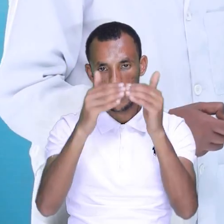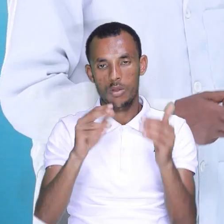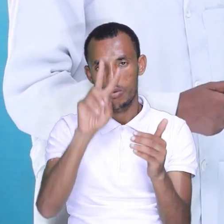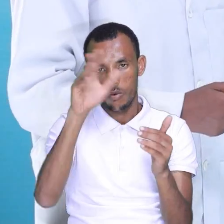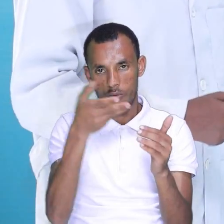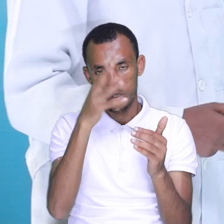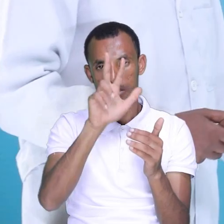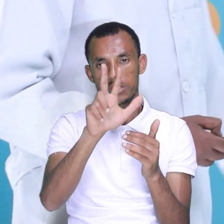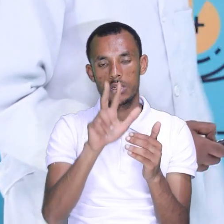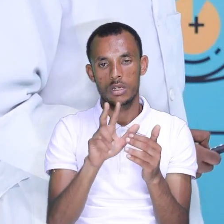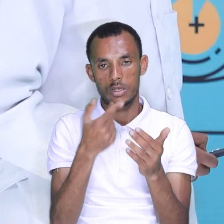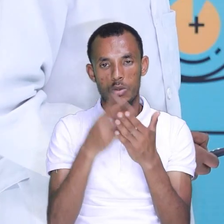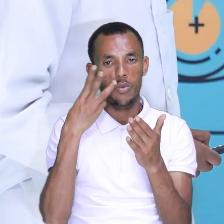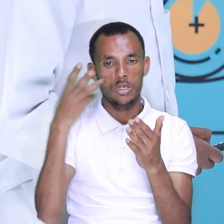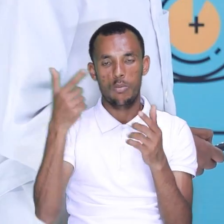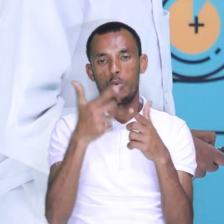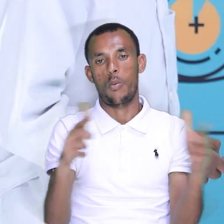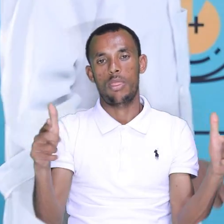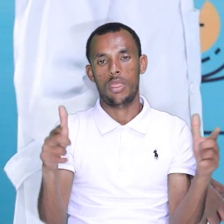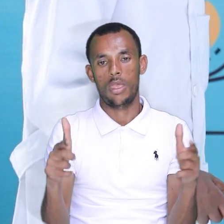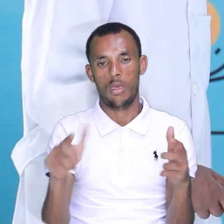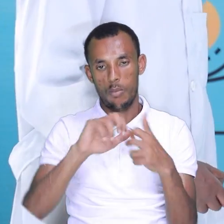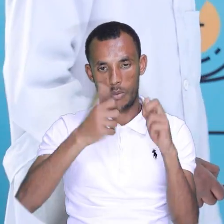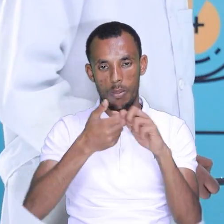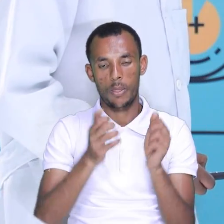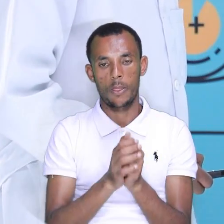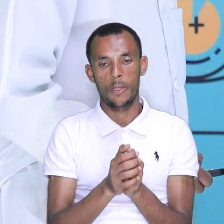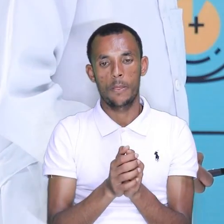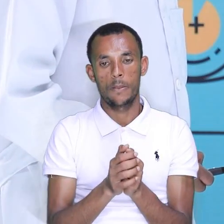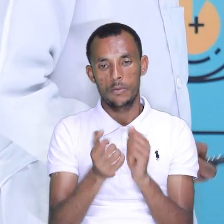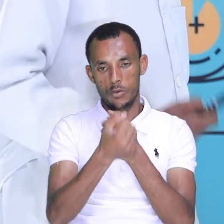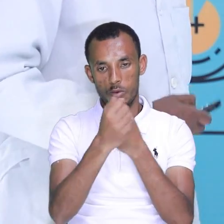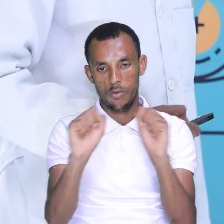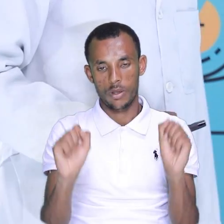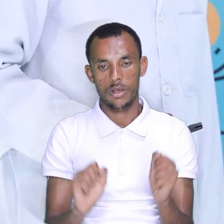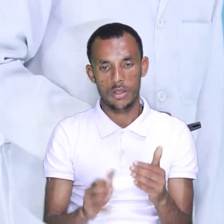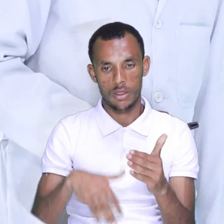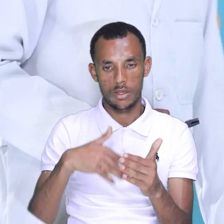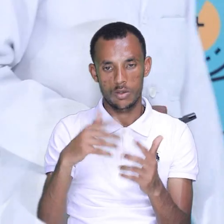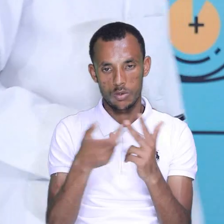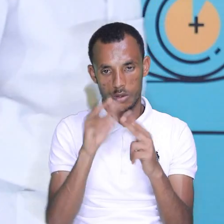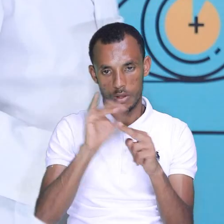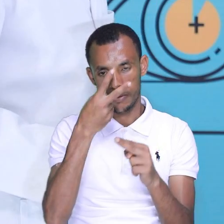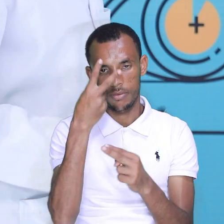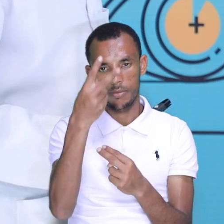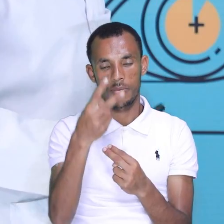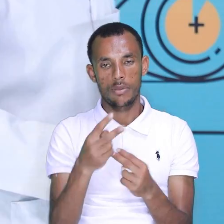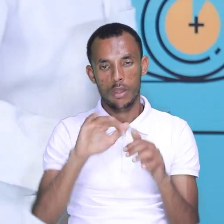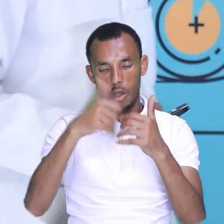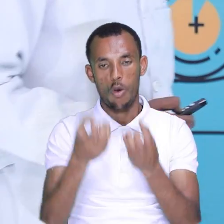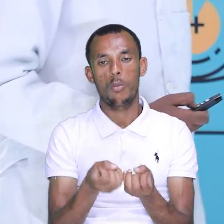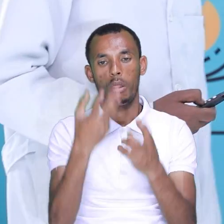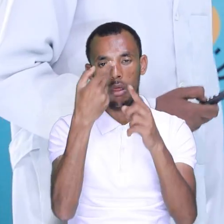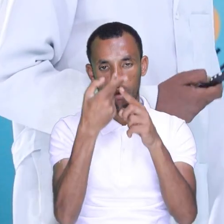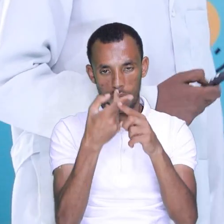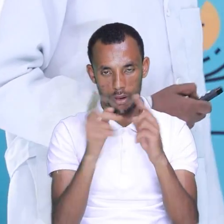3. So this was, I think, a probability problem also. Take the third one. How many